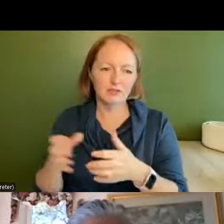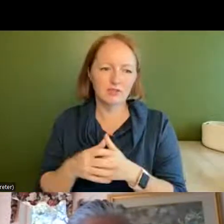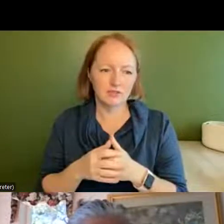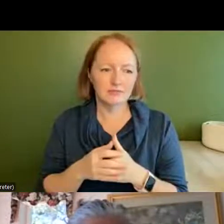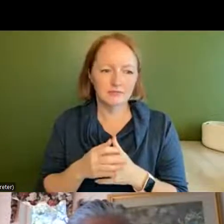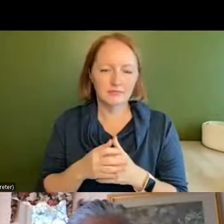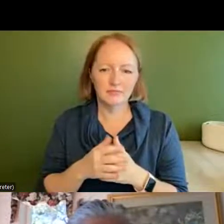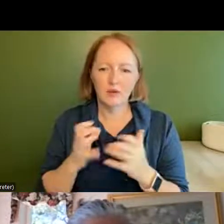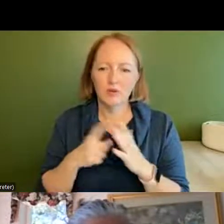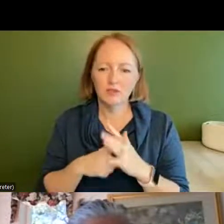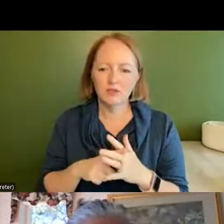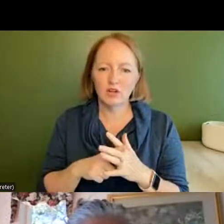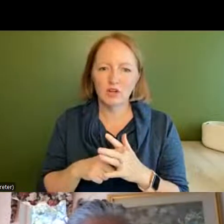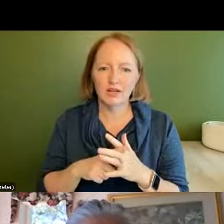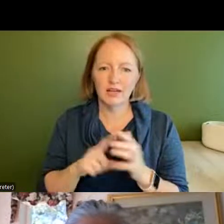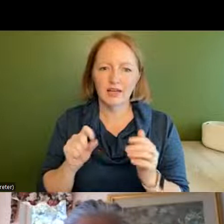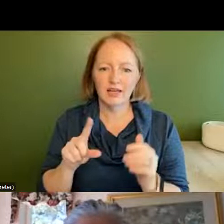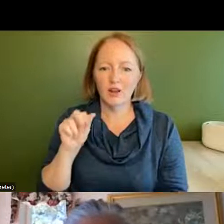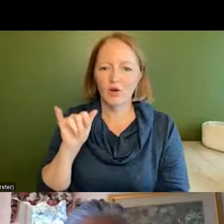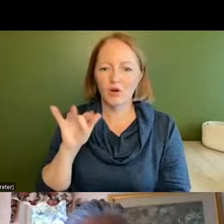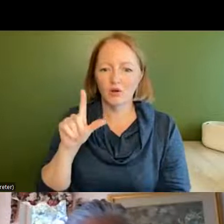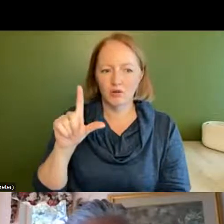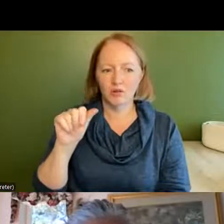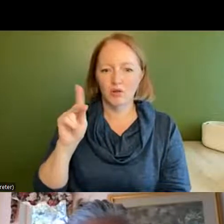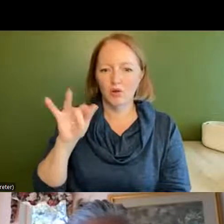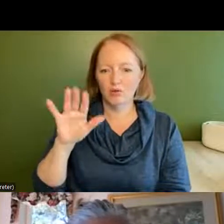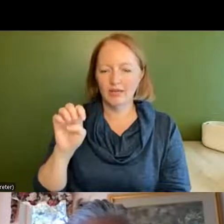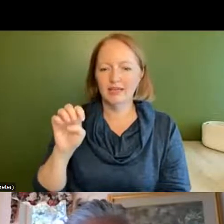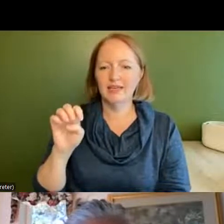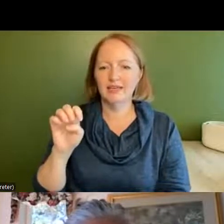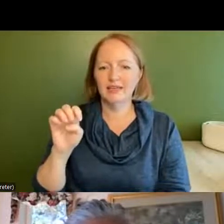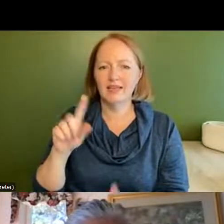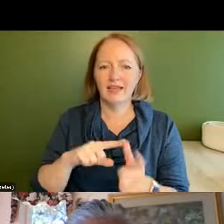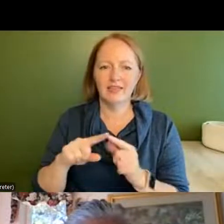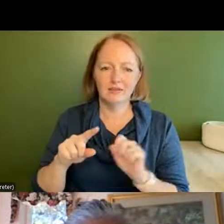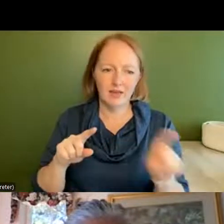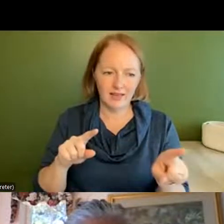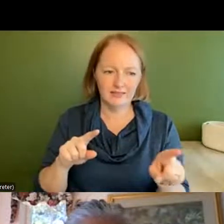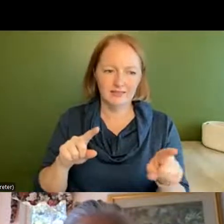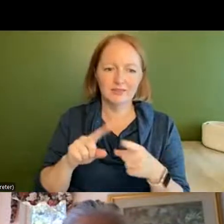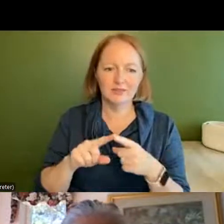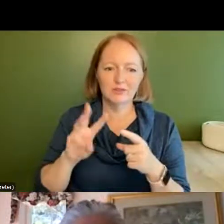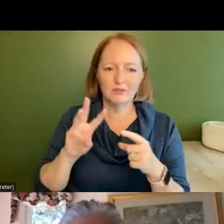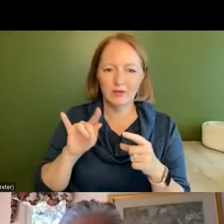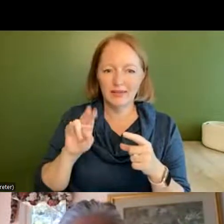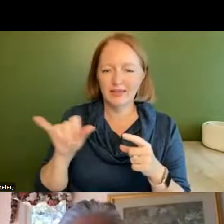want to start and ask Lori, and then we'll also ask the same question of Winnie, but if you can